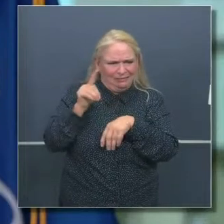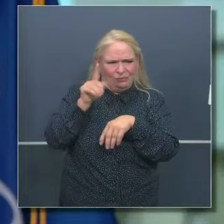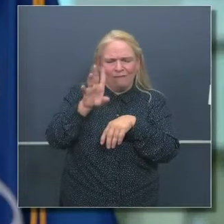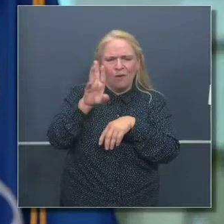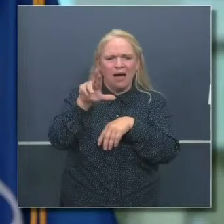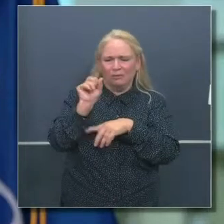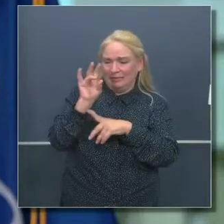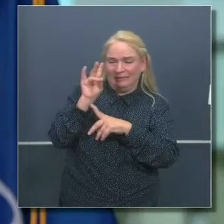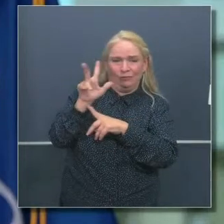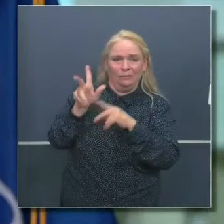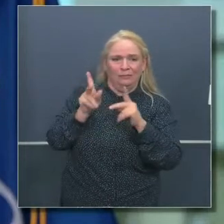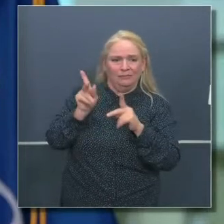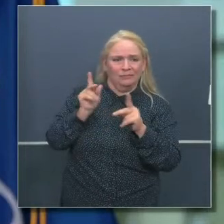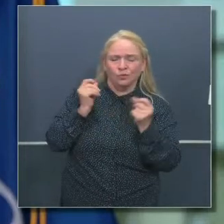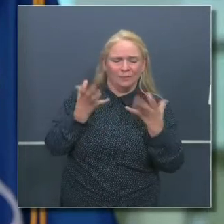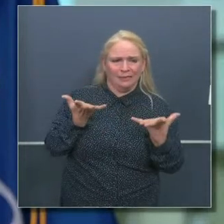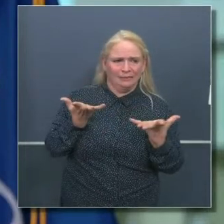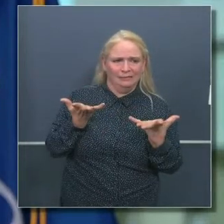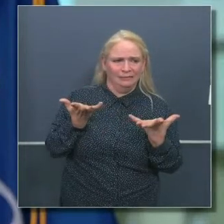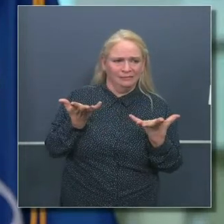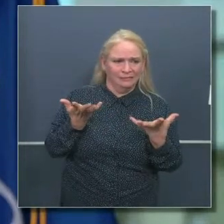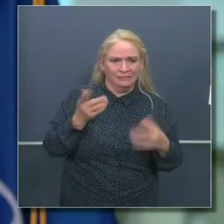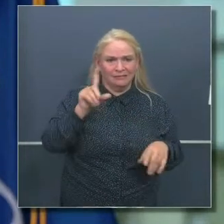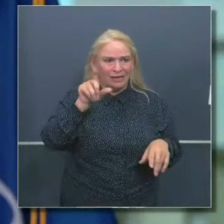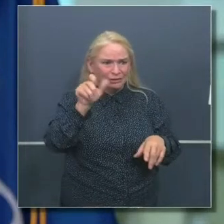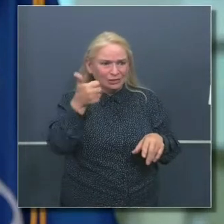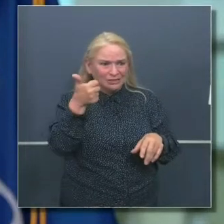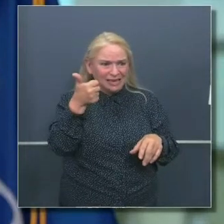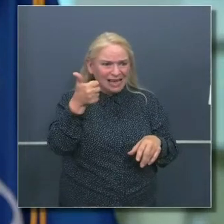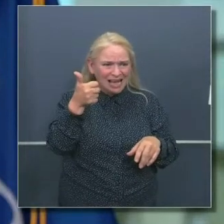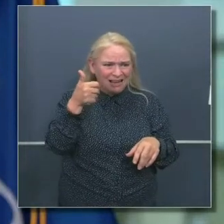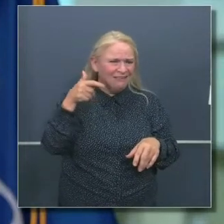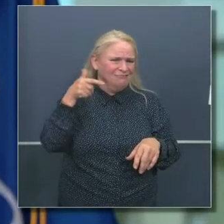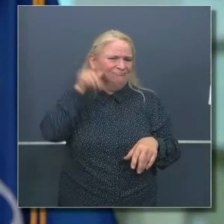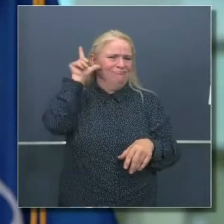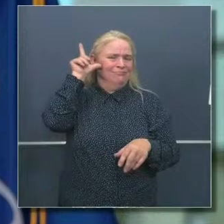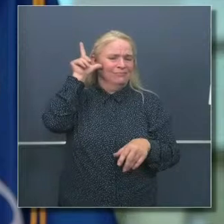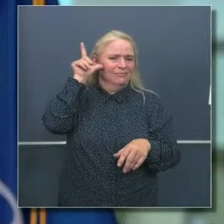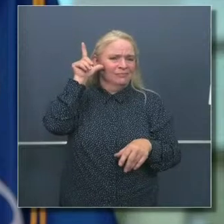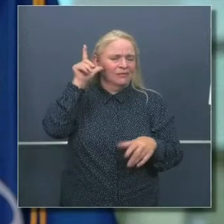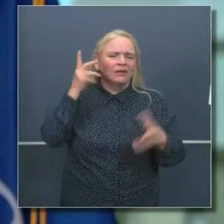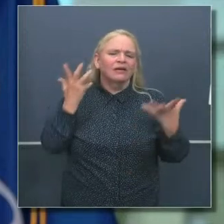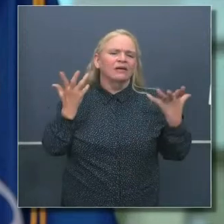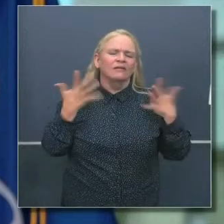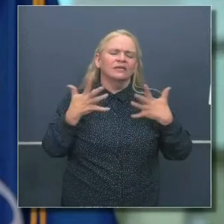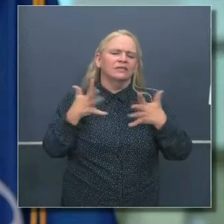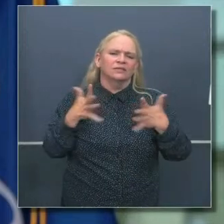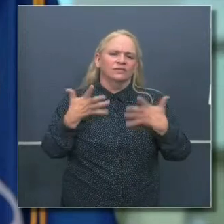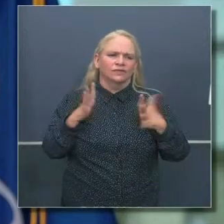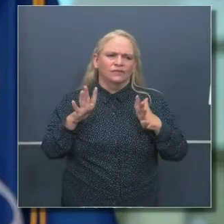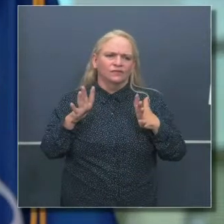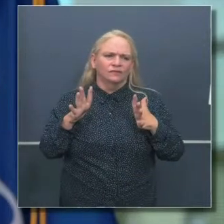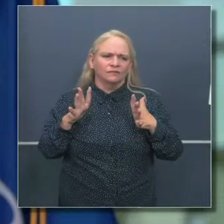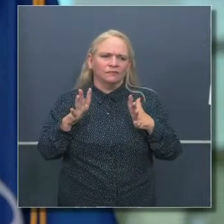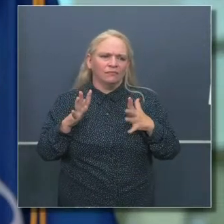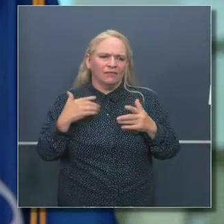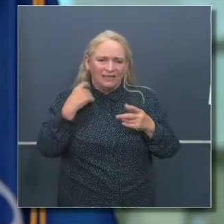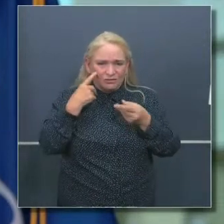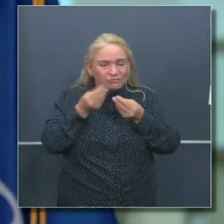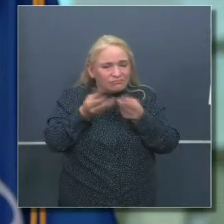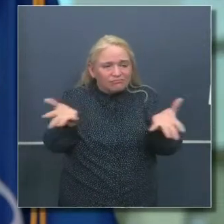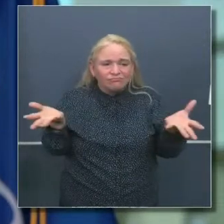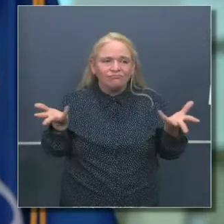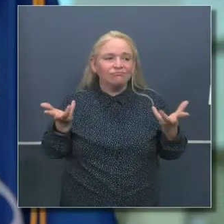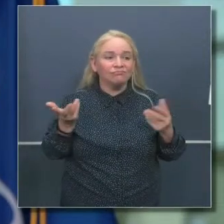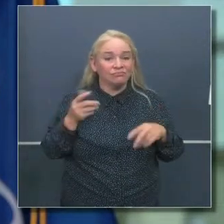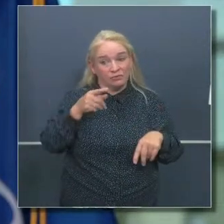because of this disease. 110 lost their lives. And the reporting period that I provided you yesterday, don't